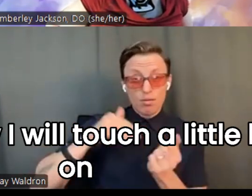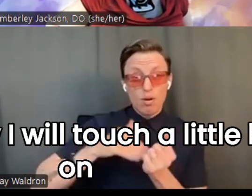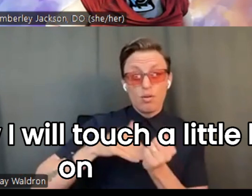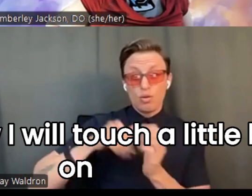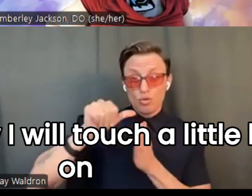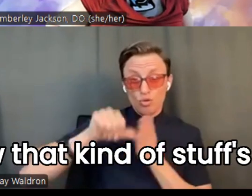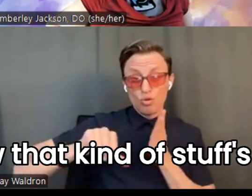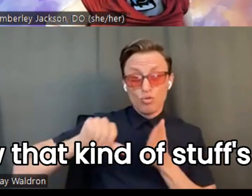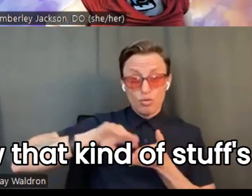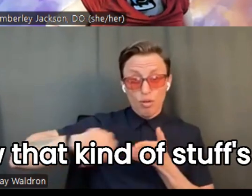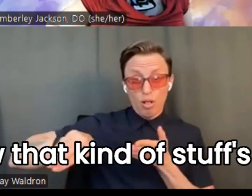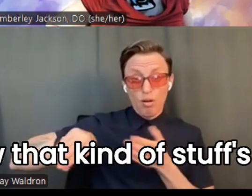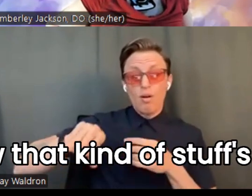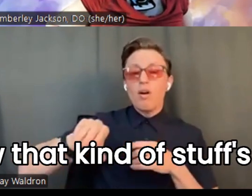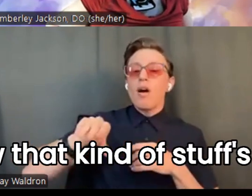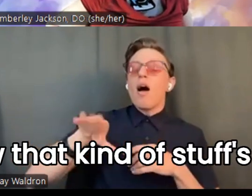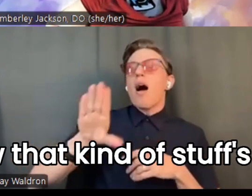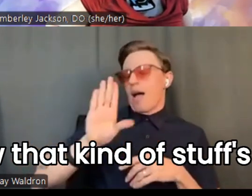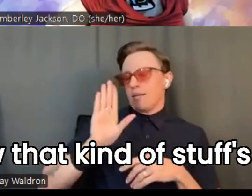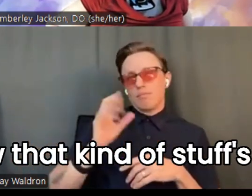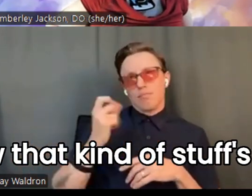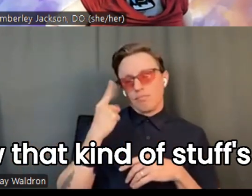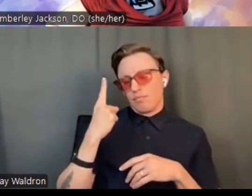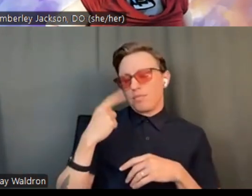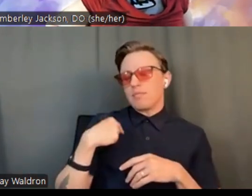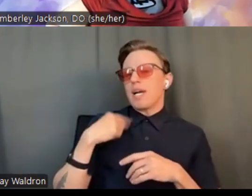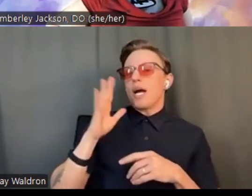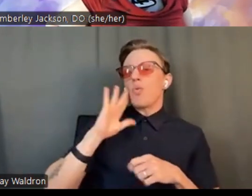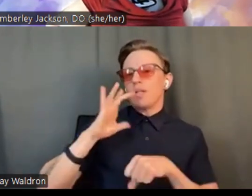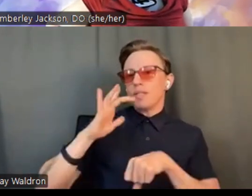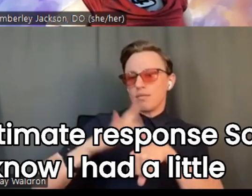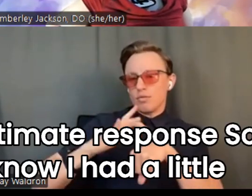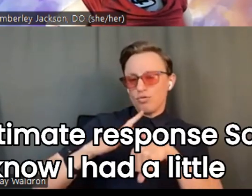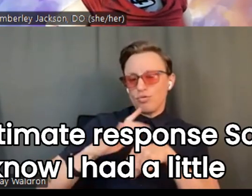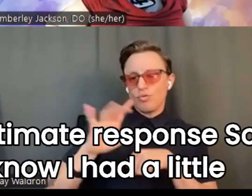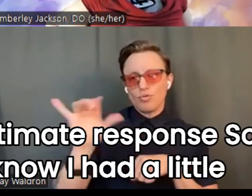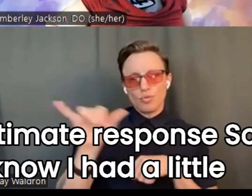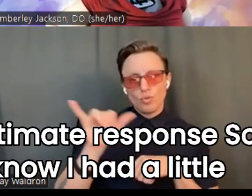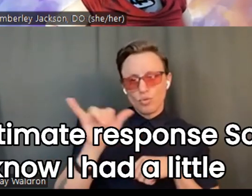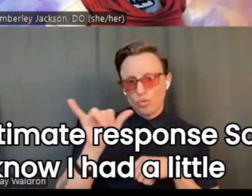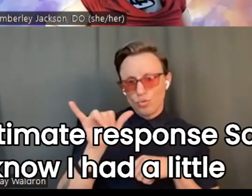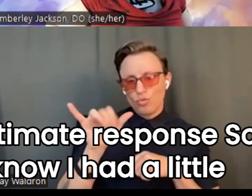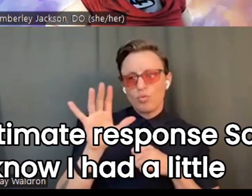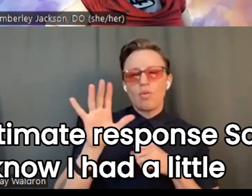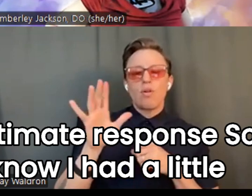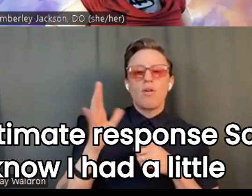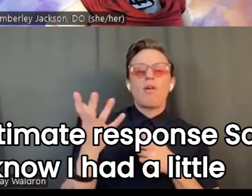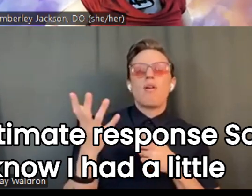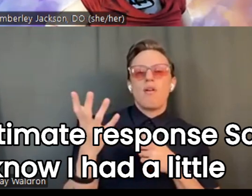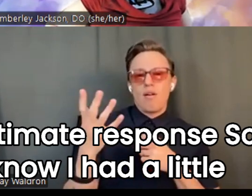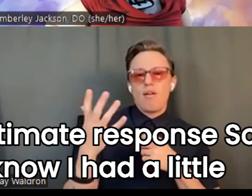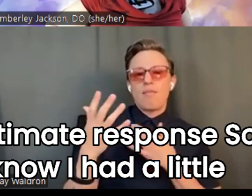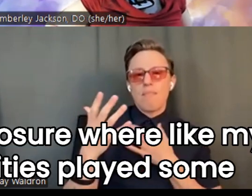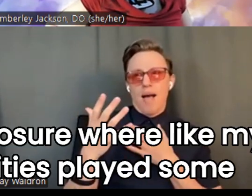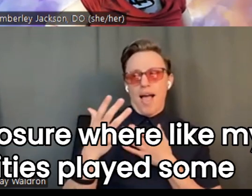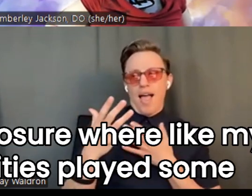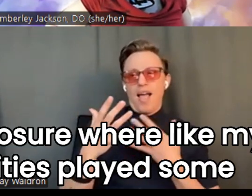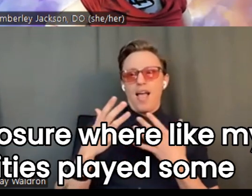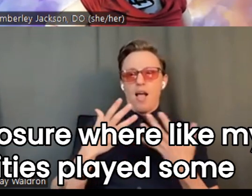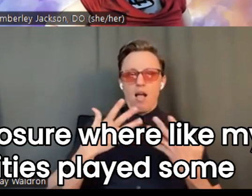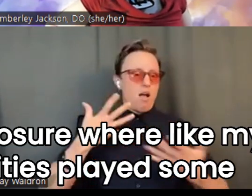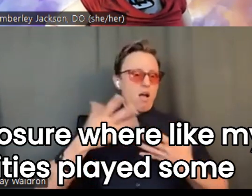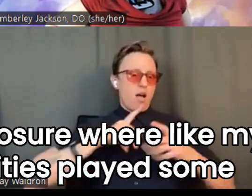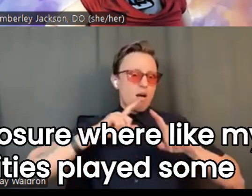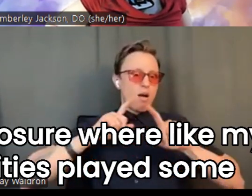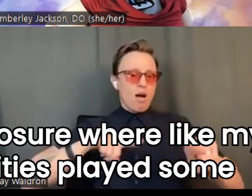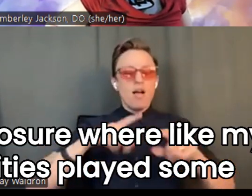little bit on how that kind of stuff's kind of built to my ultimate response. So, I had a little bit of that